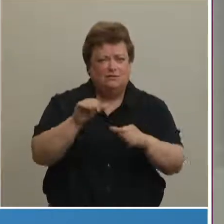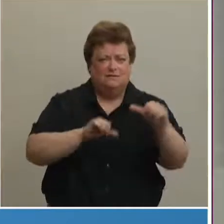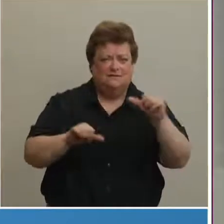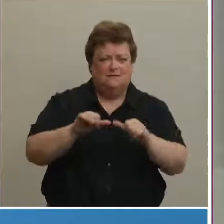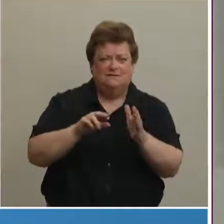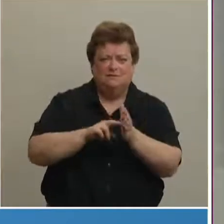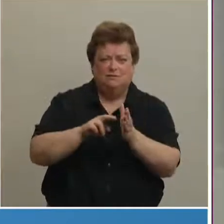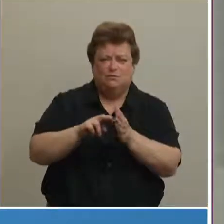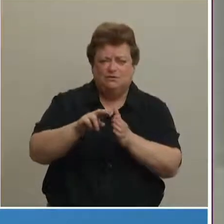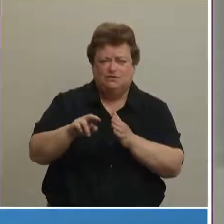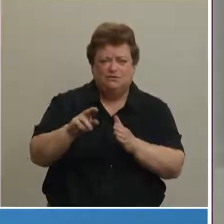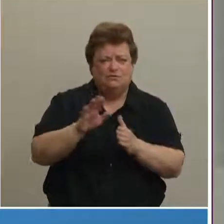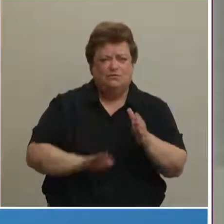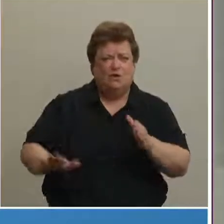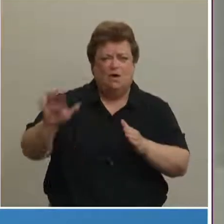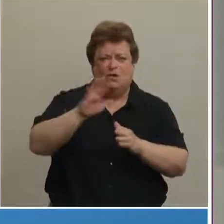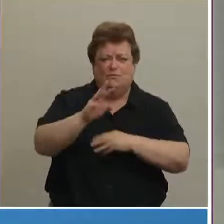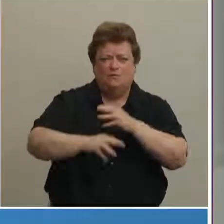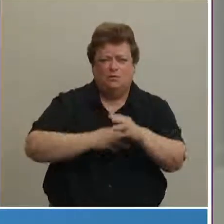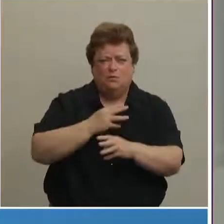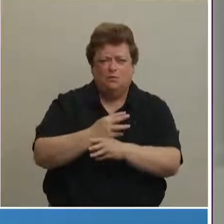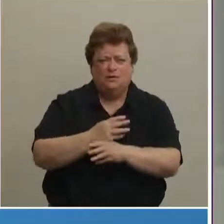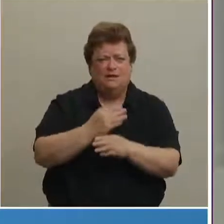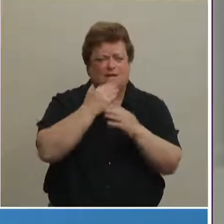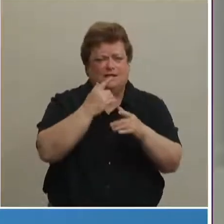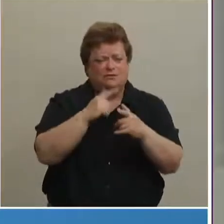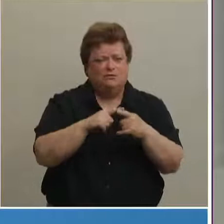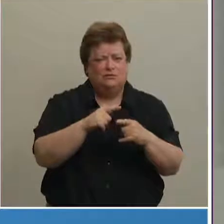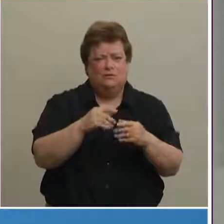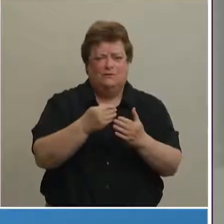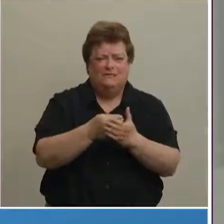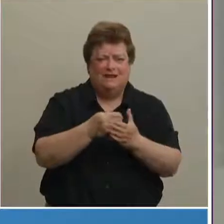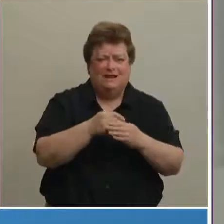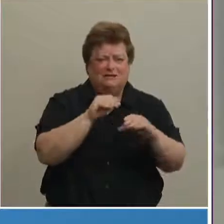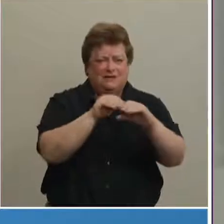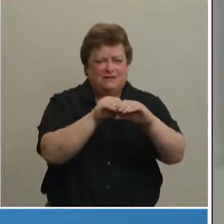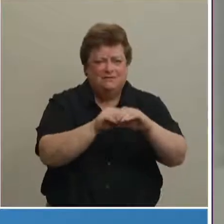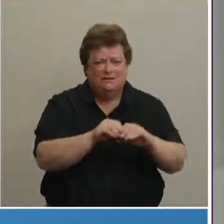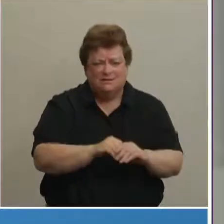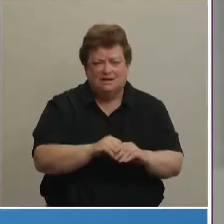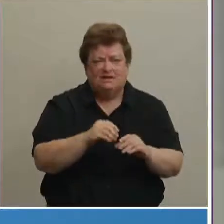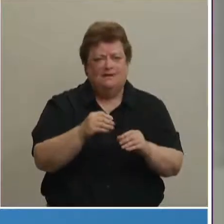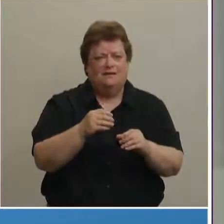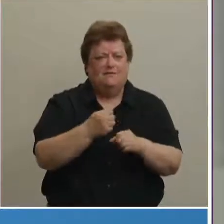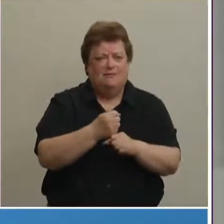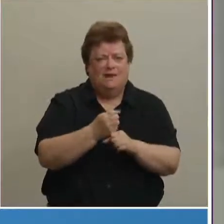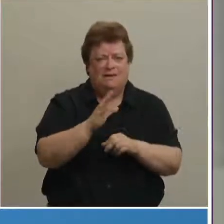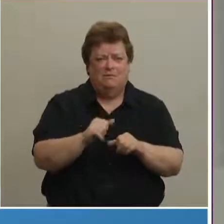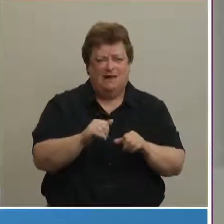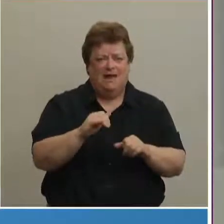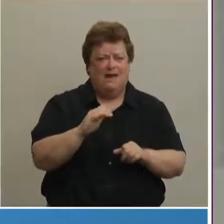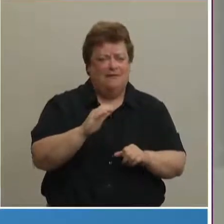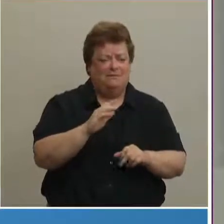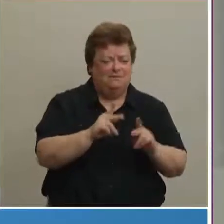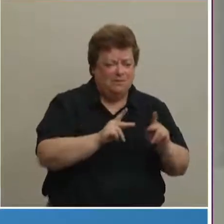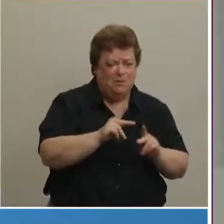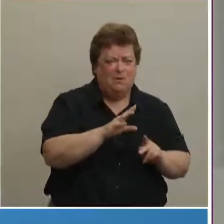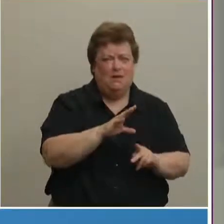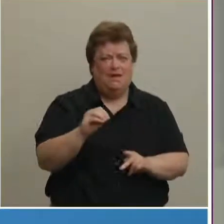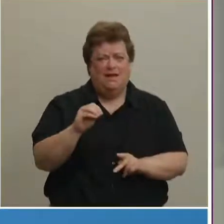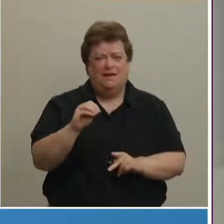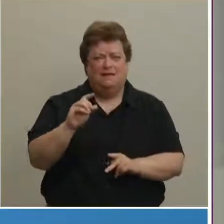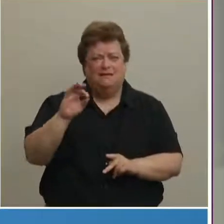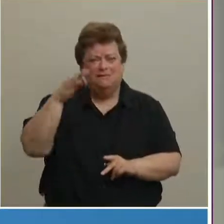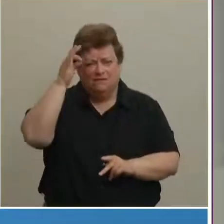globe, thanks to the incredible financial investments made by philanthropists and our federal government, we have multiple safe and